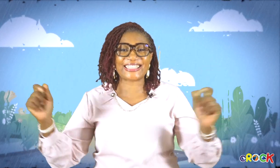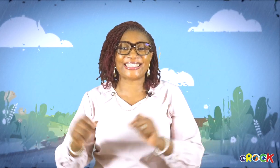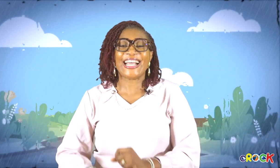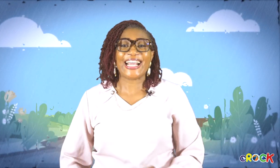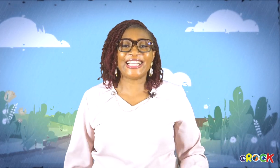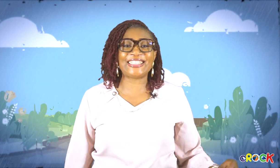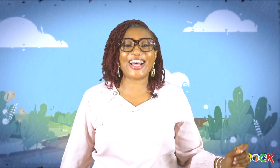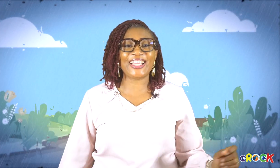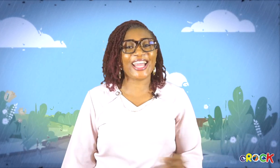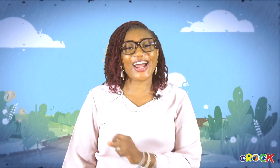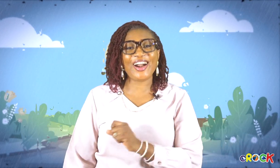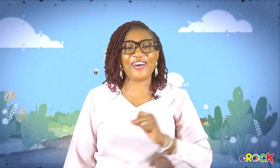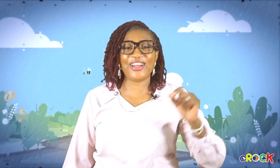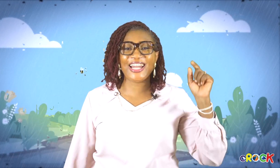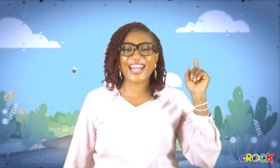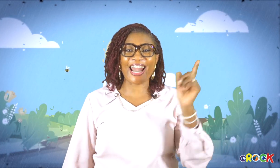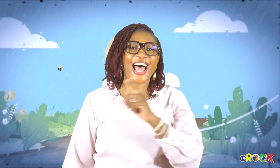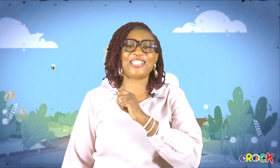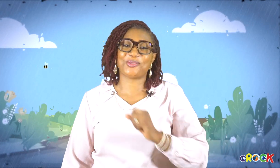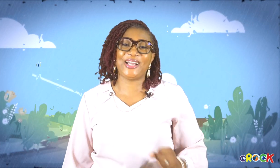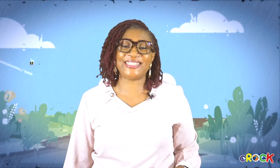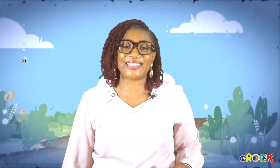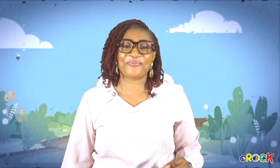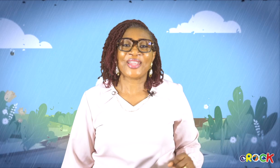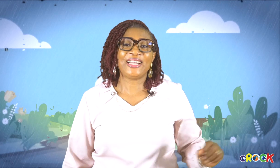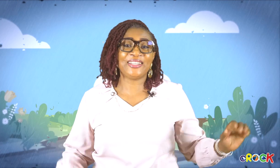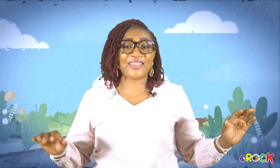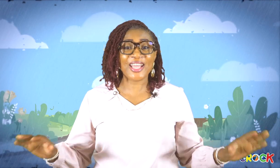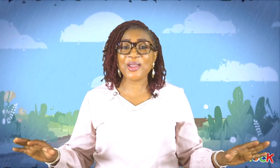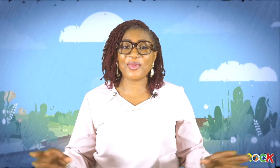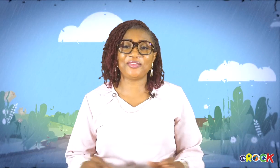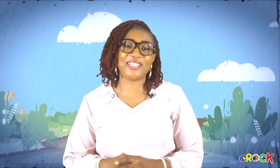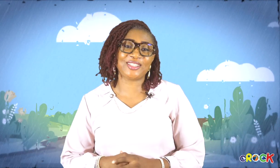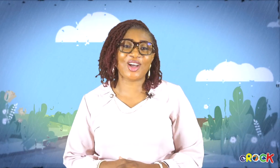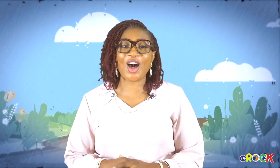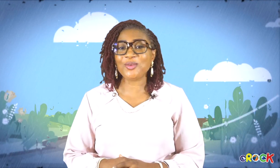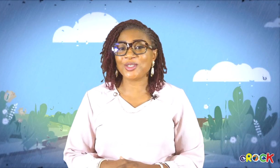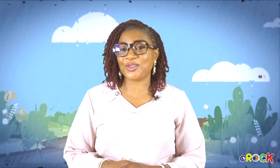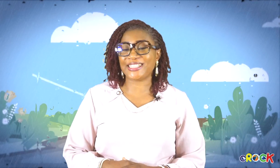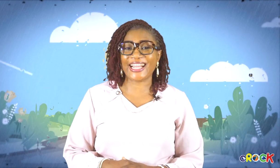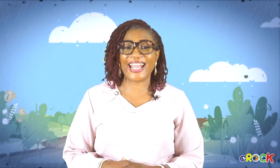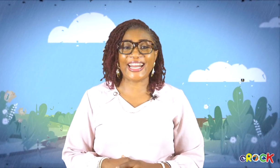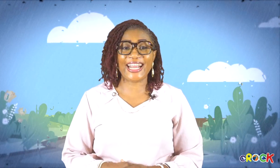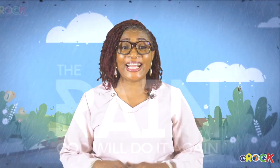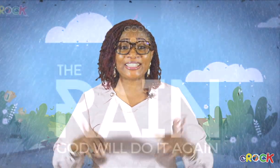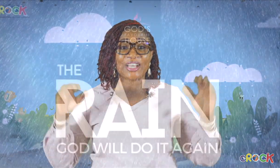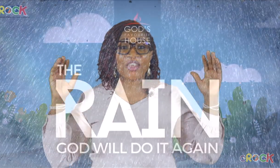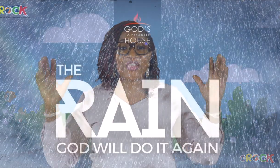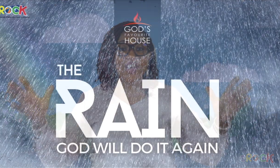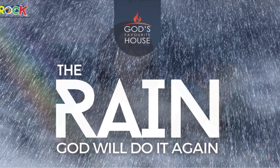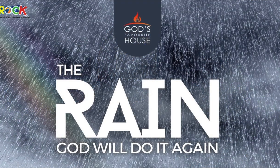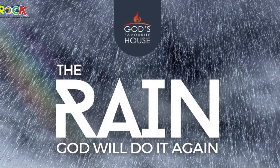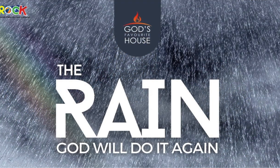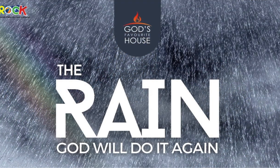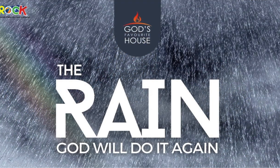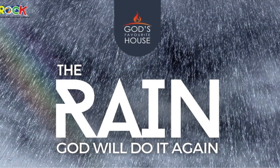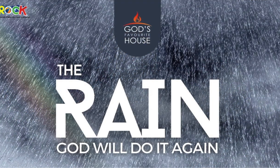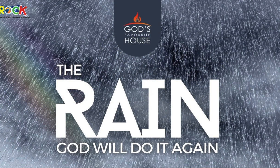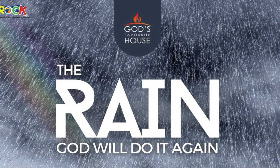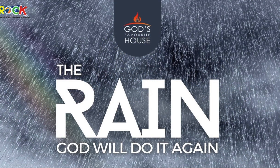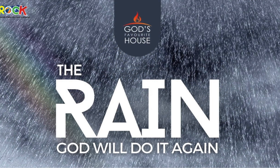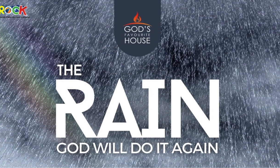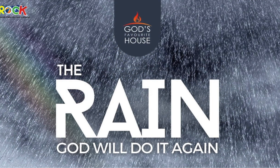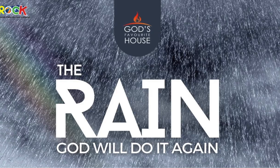2023. Yes, it's our year of enlargement. The theme of this God Will Do It Again is the